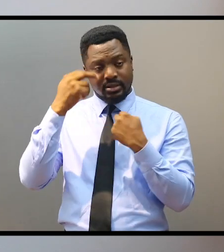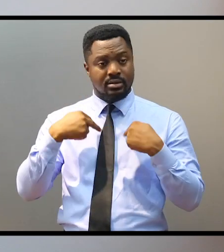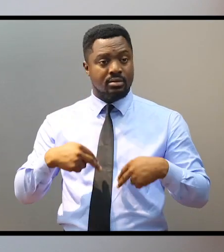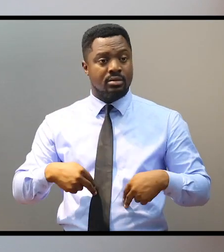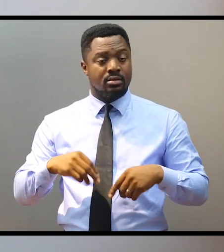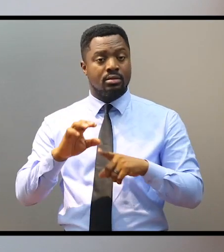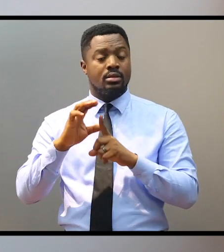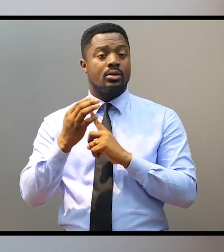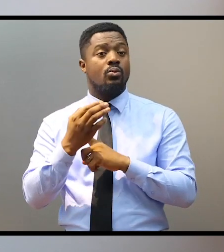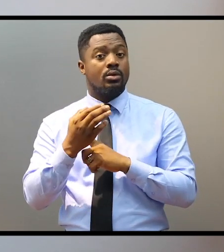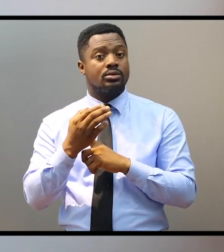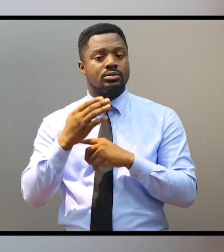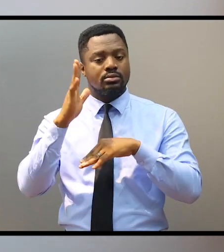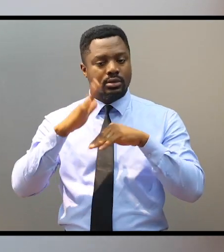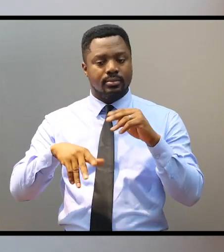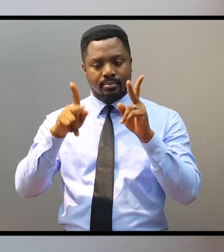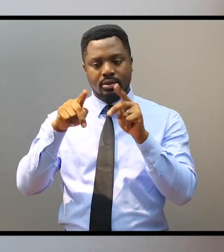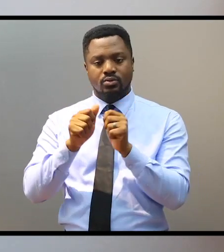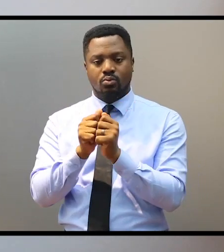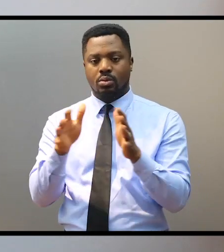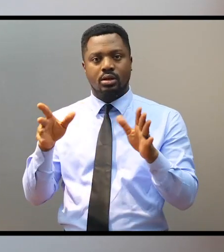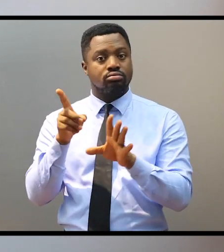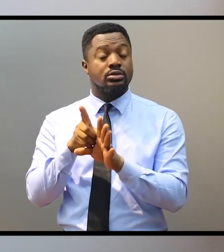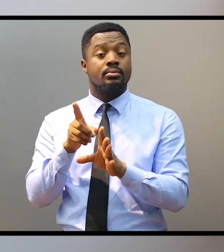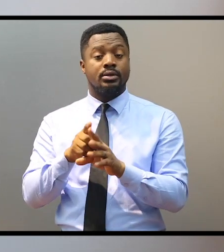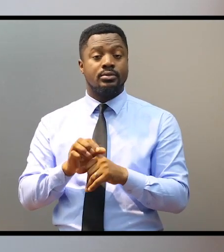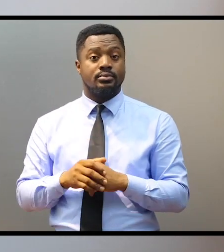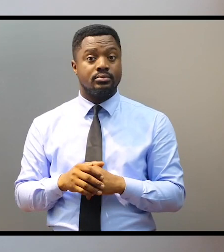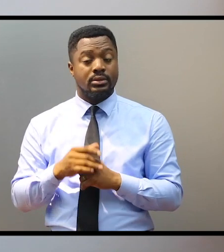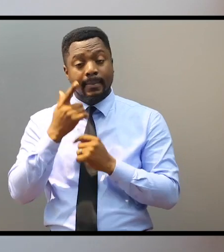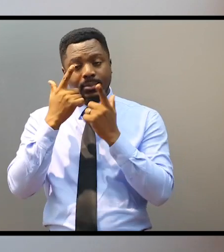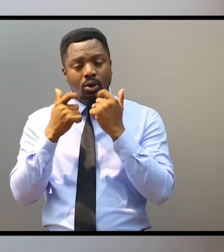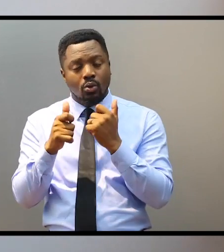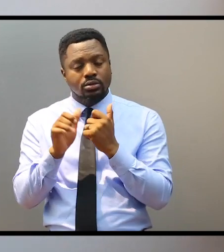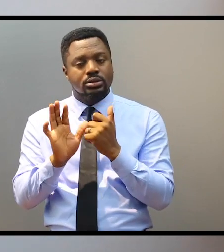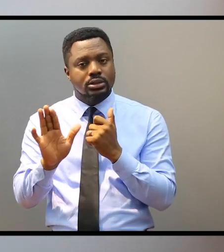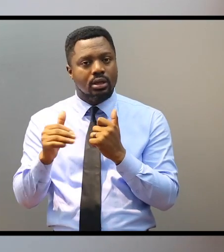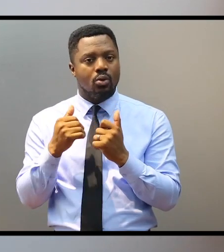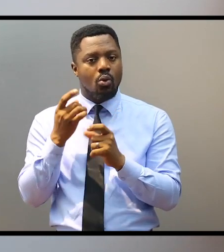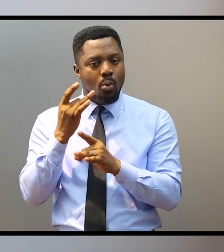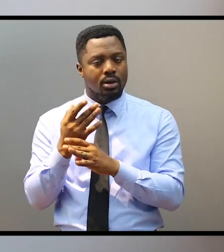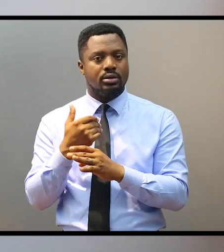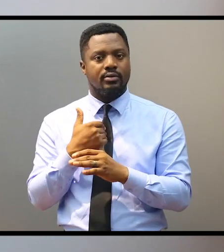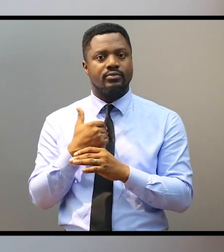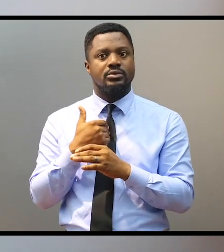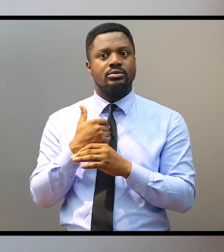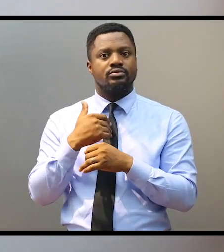mental health conditions than persons without disability due to the